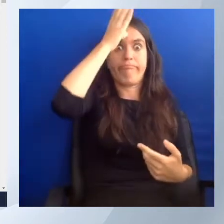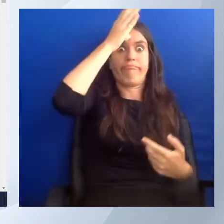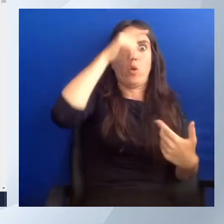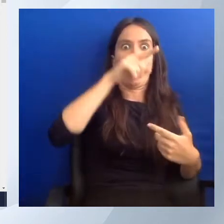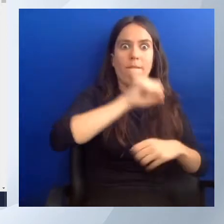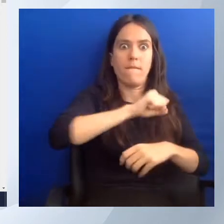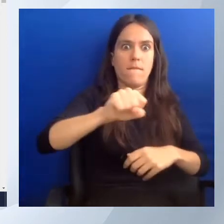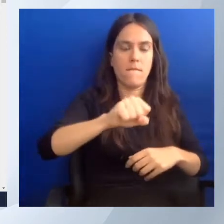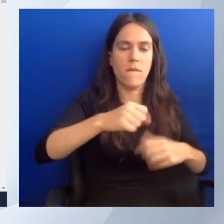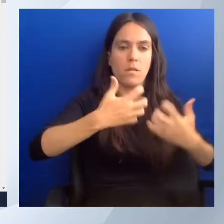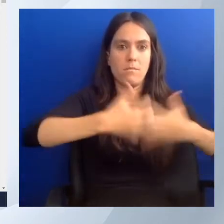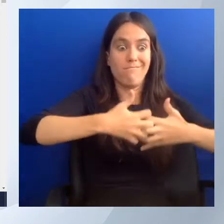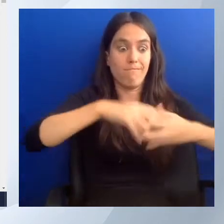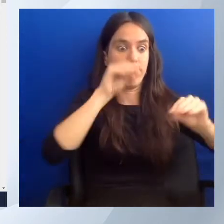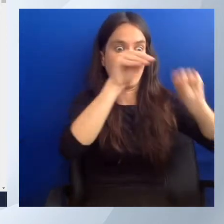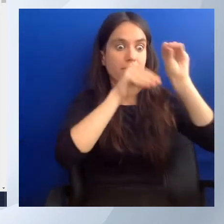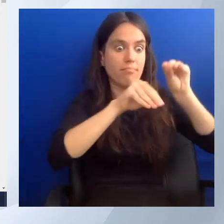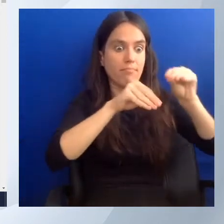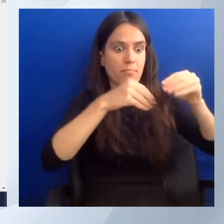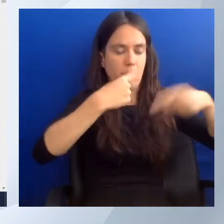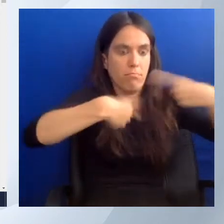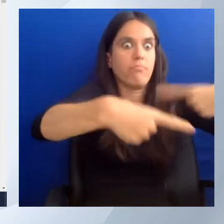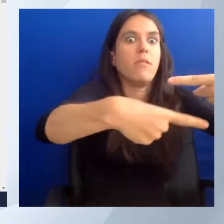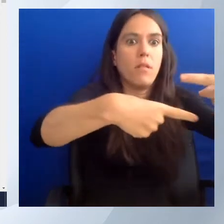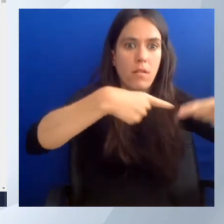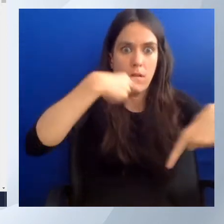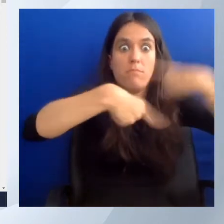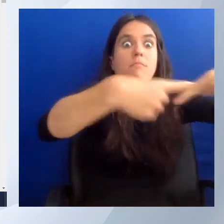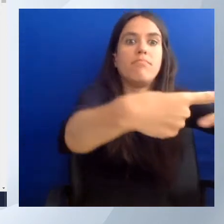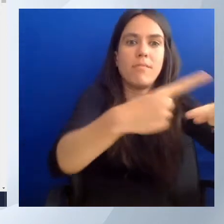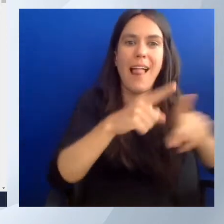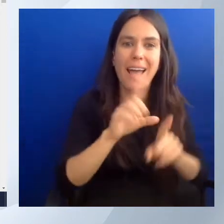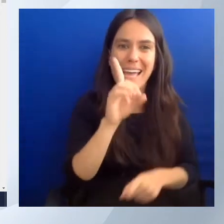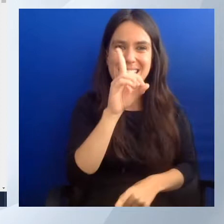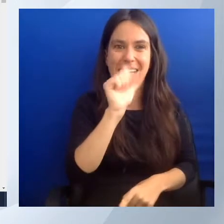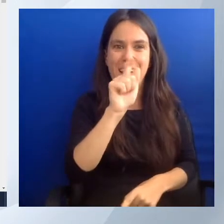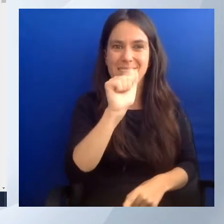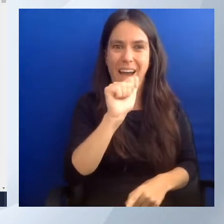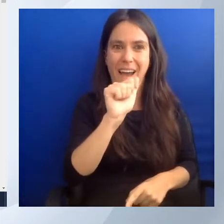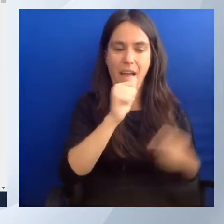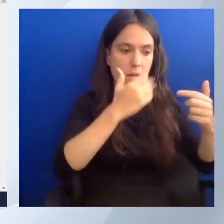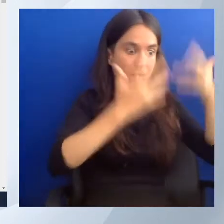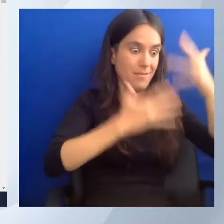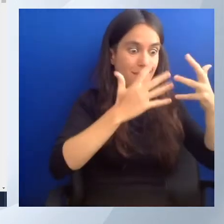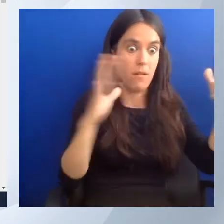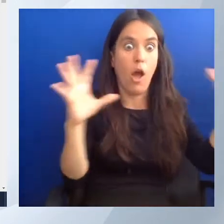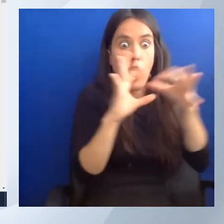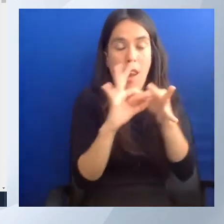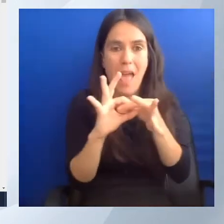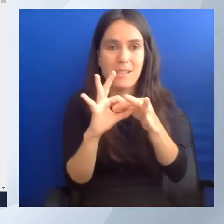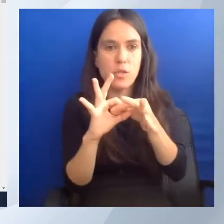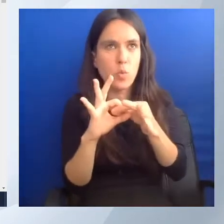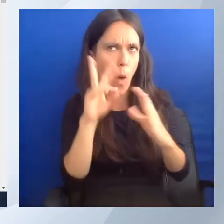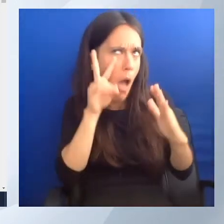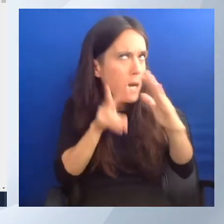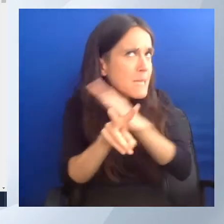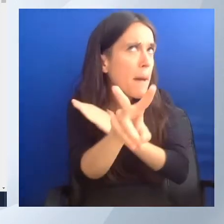to build a model that connects a certain sample of data to an expected outcome. If